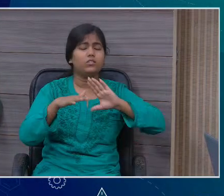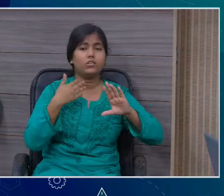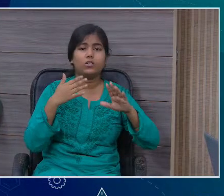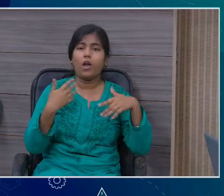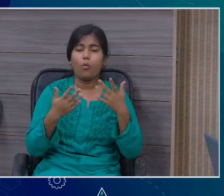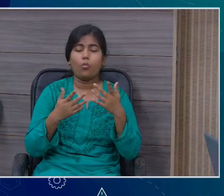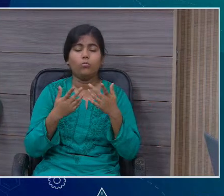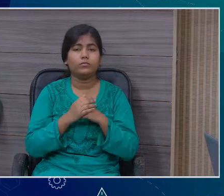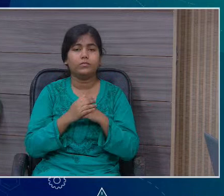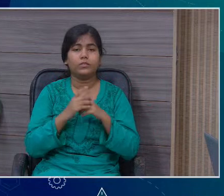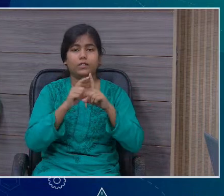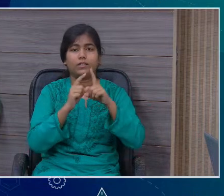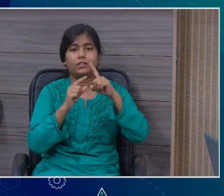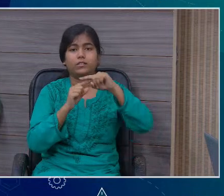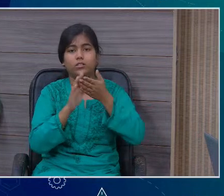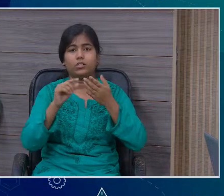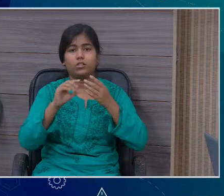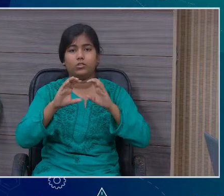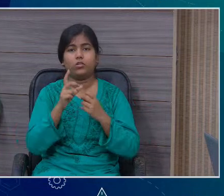email ID, which is